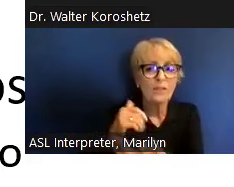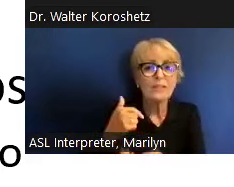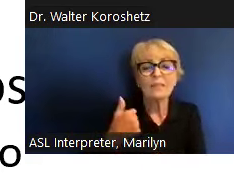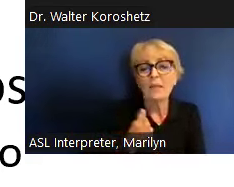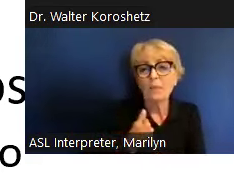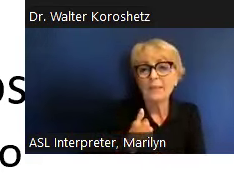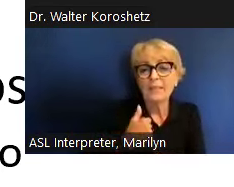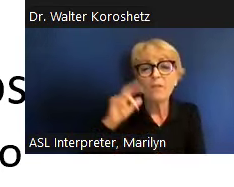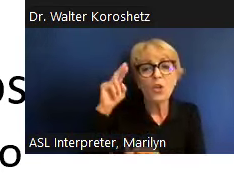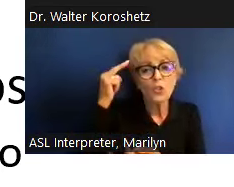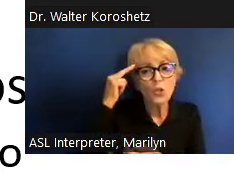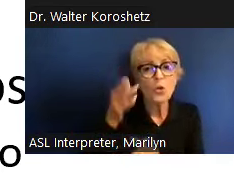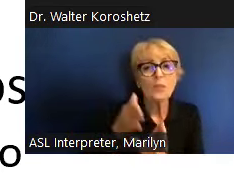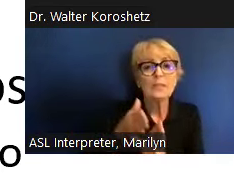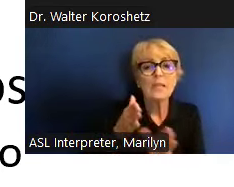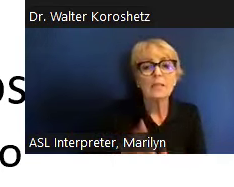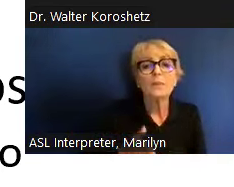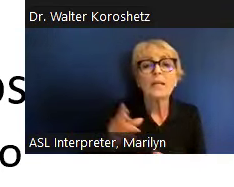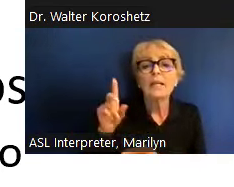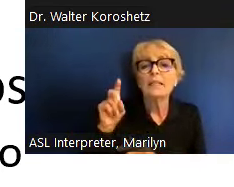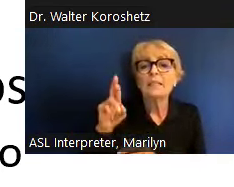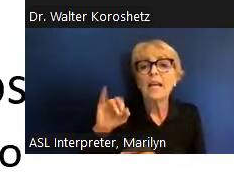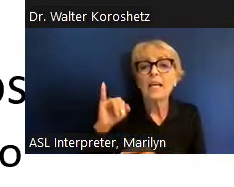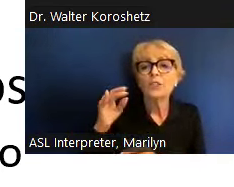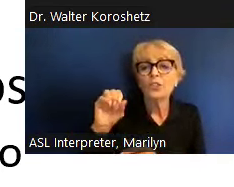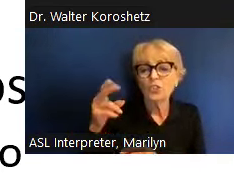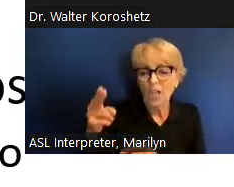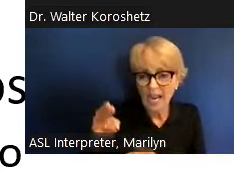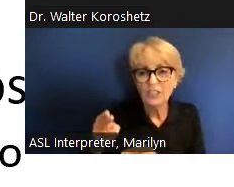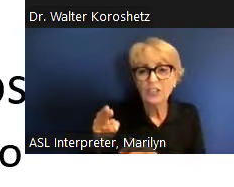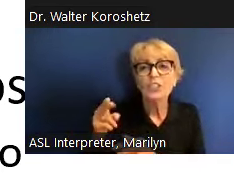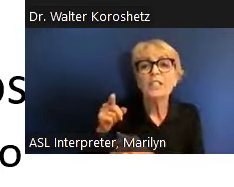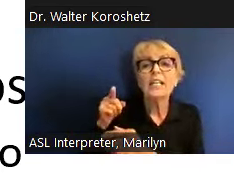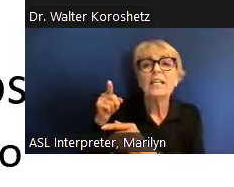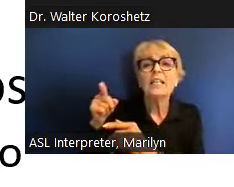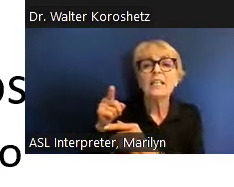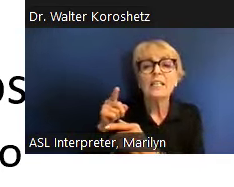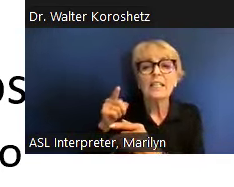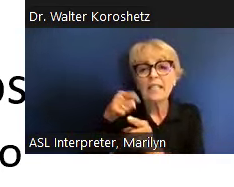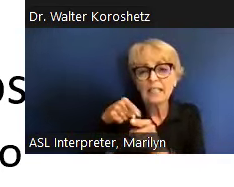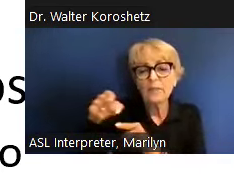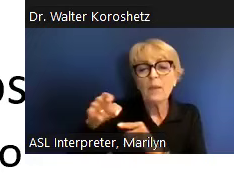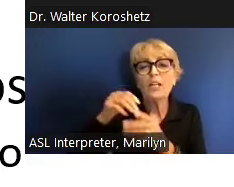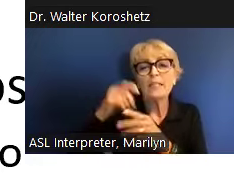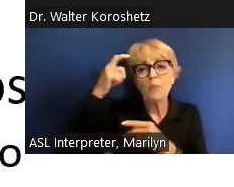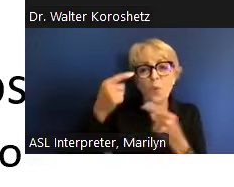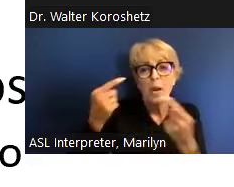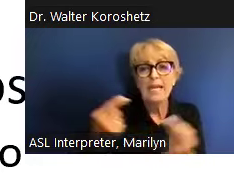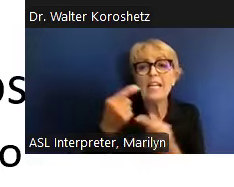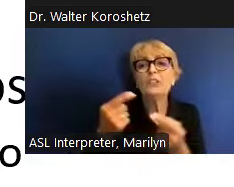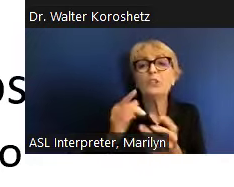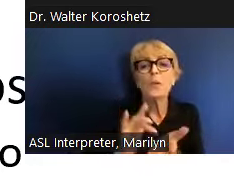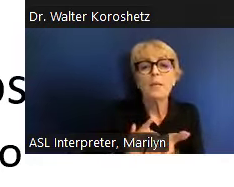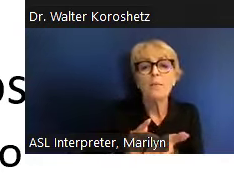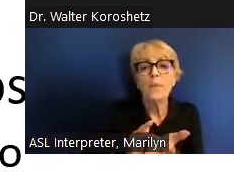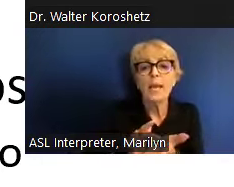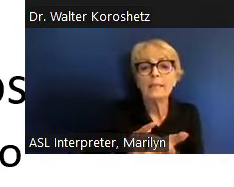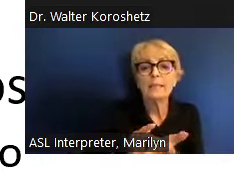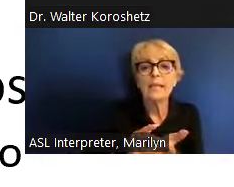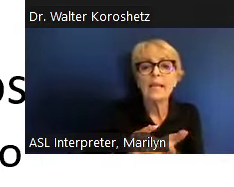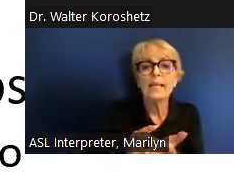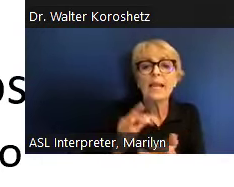neuropsychologist. Dr. Josh Startup, he's a physiatrist who specializes in brain injury medicine, but has gotten very involved in